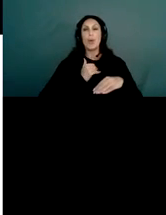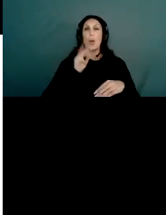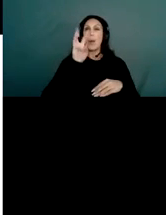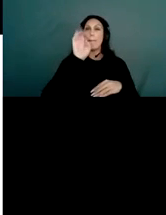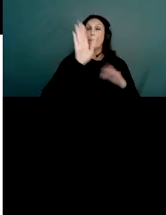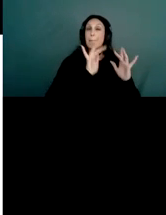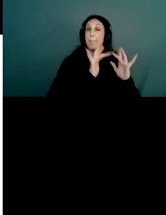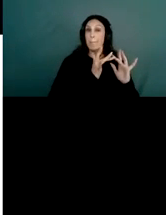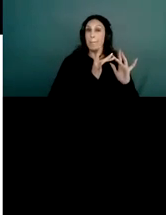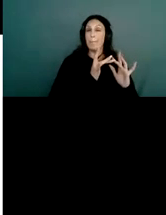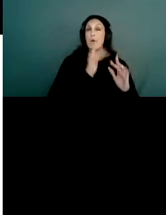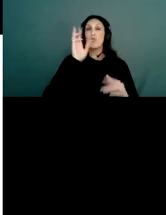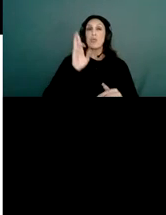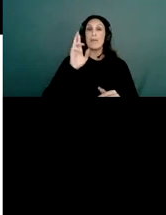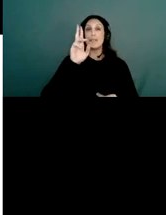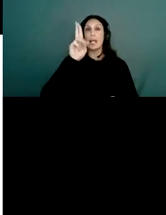that's the